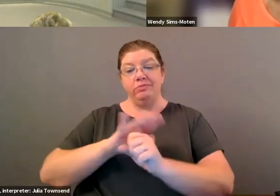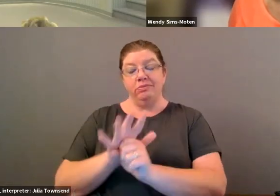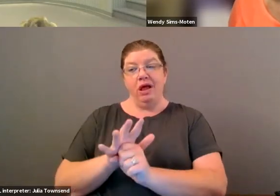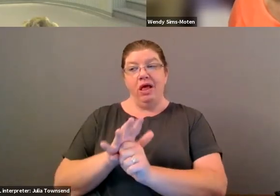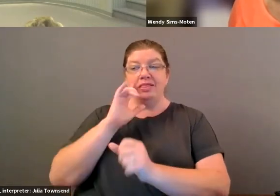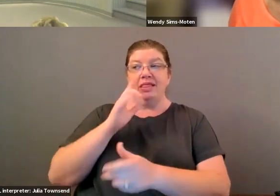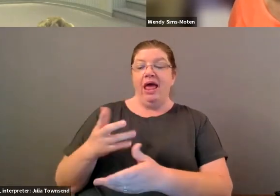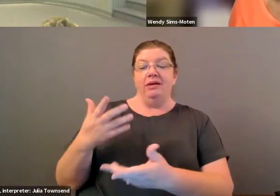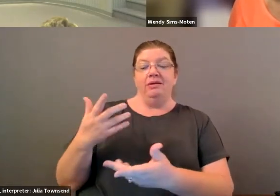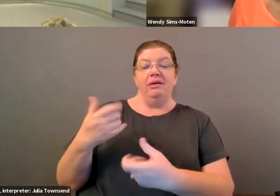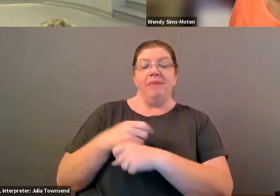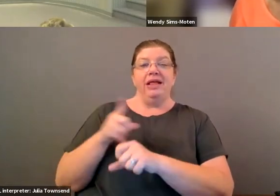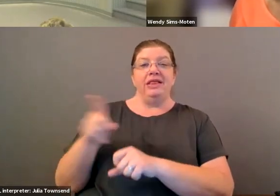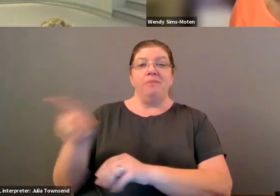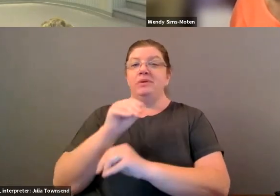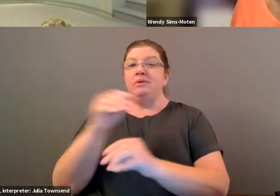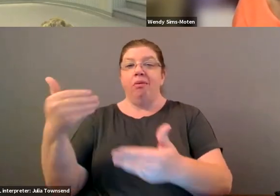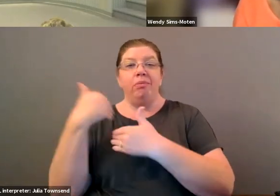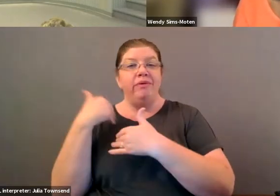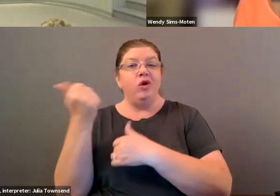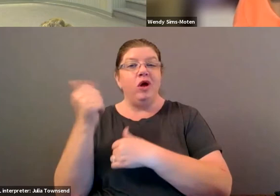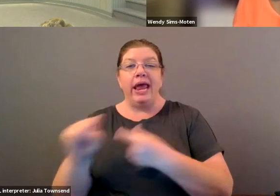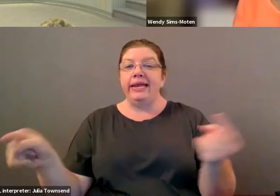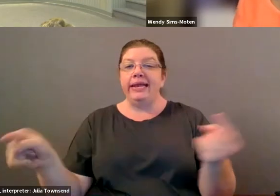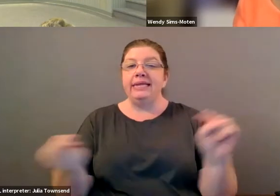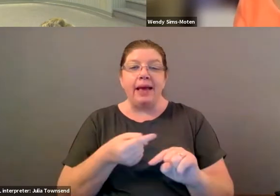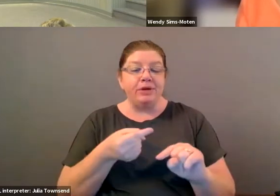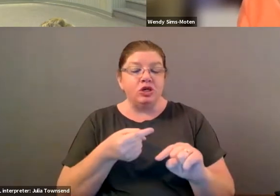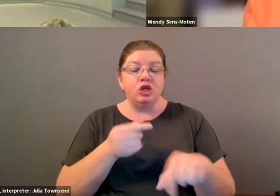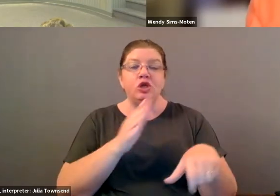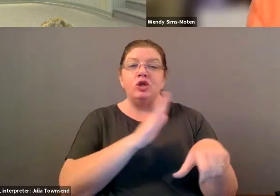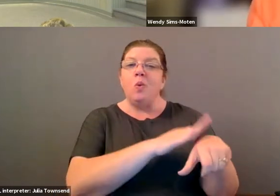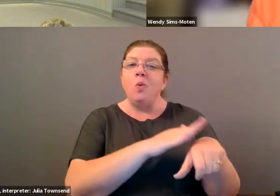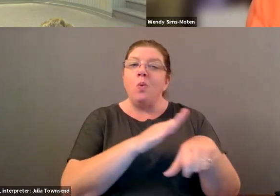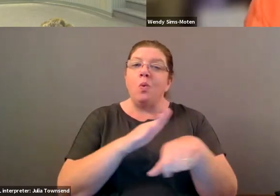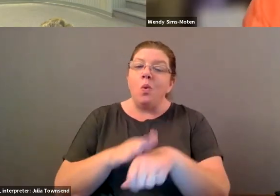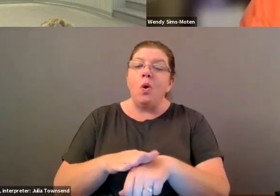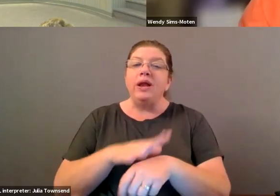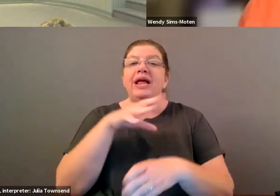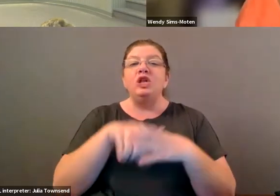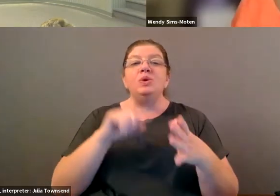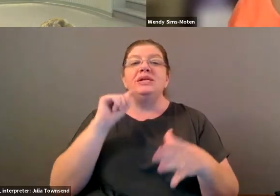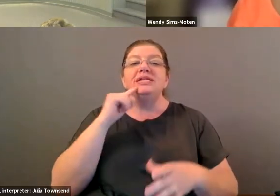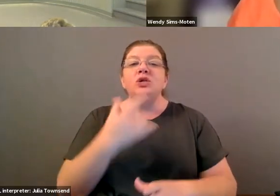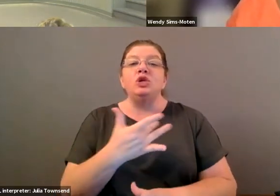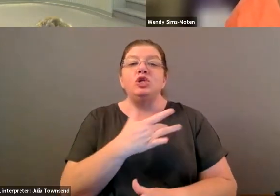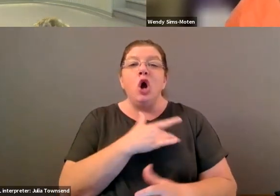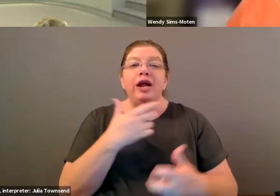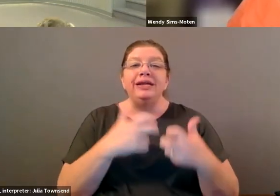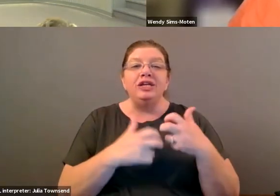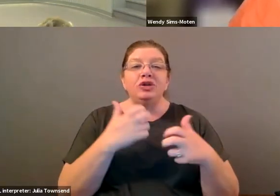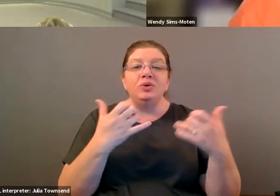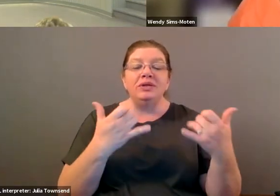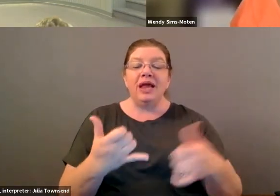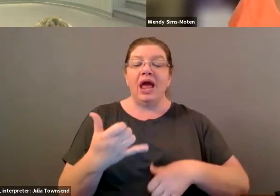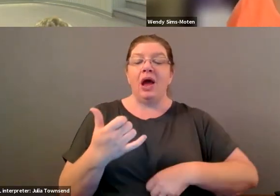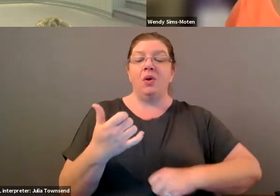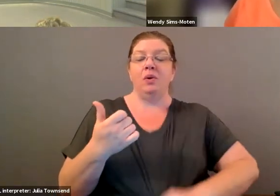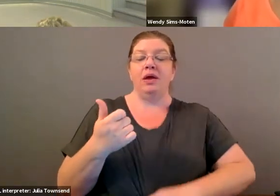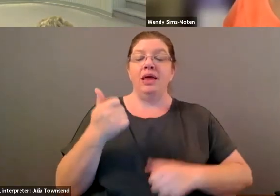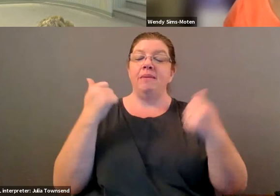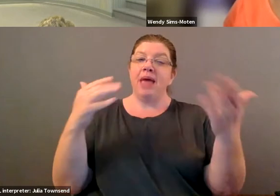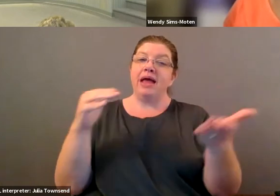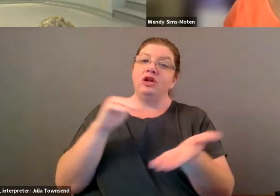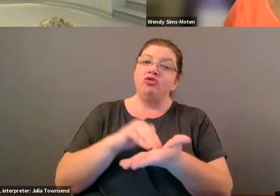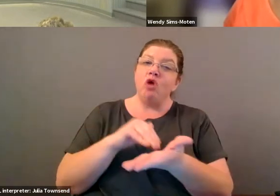all damages. The warnings now include serious heart issues. Many doctors and experts